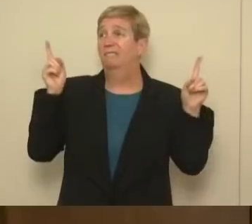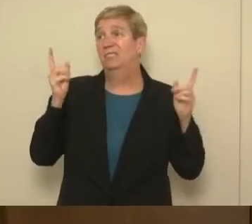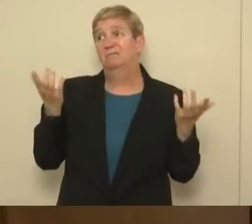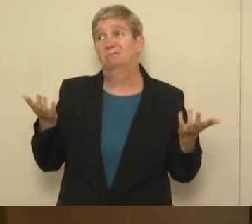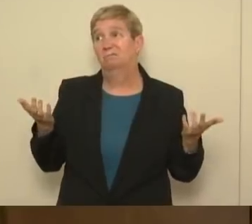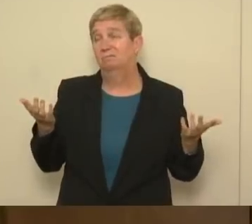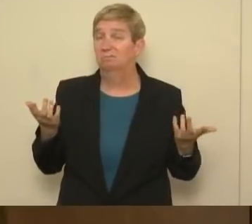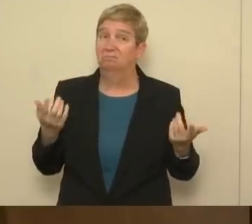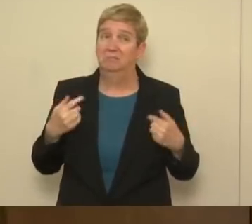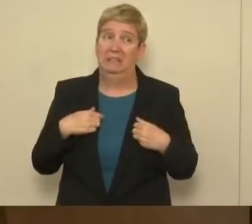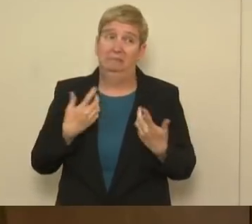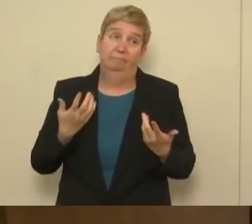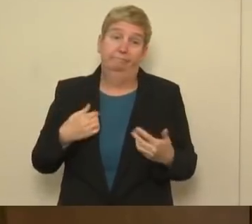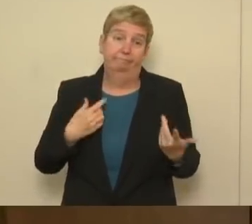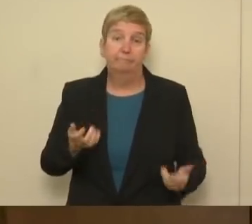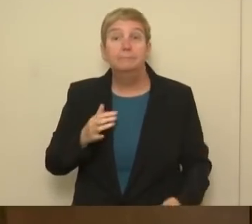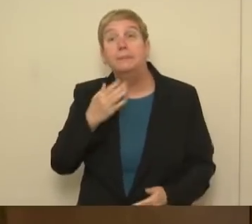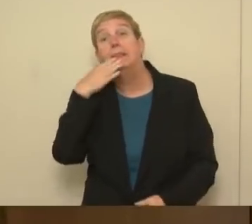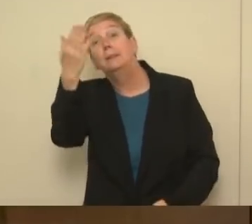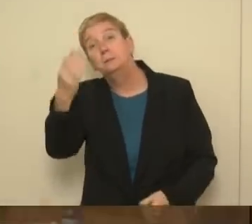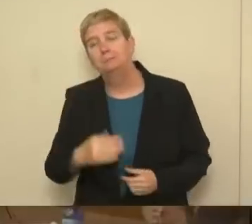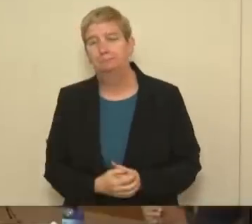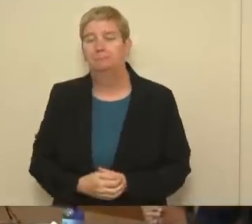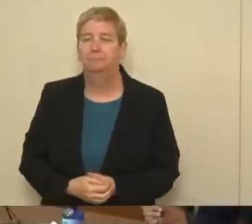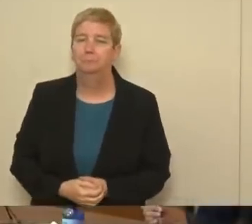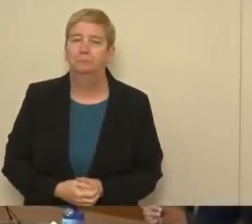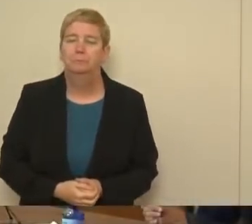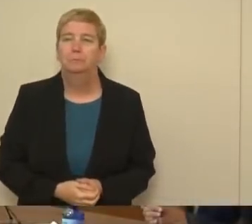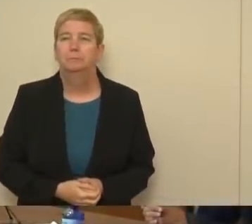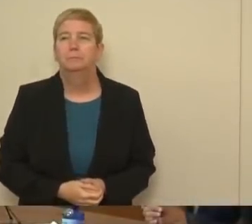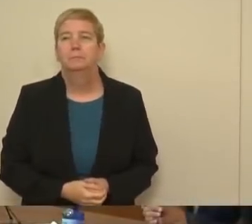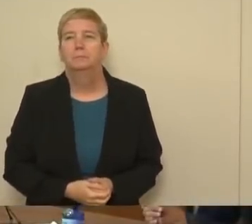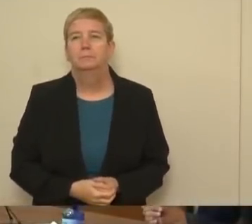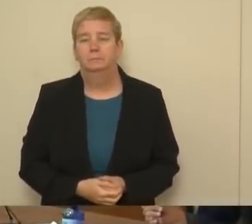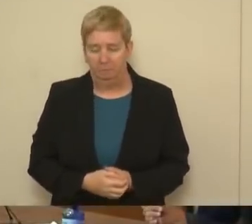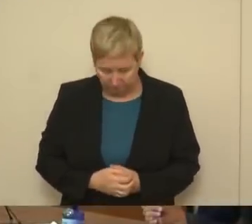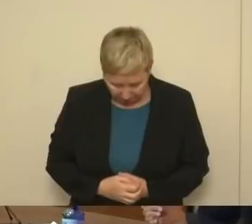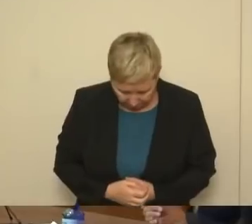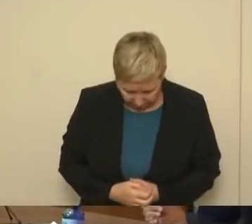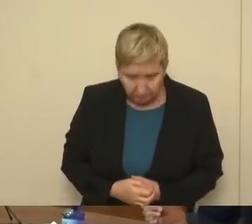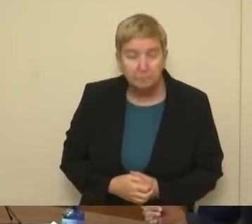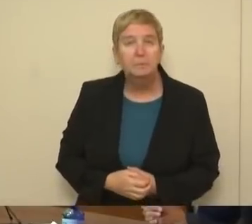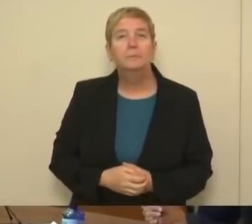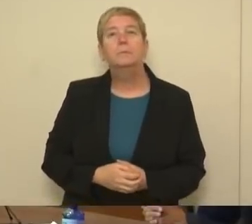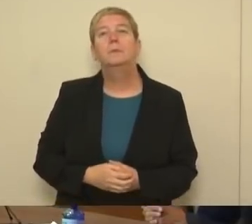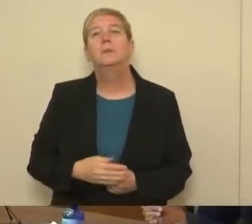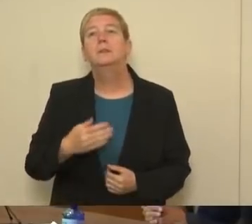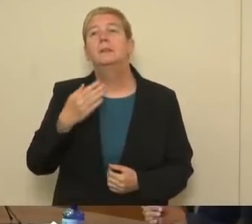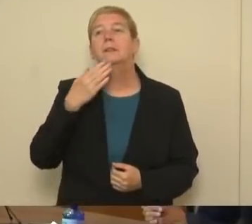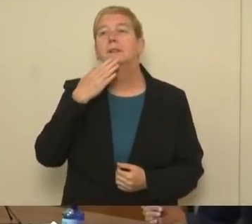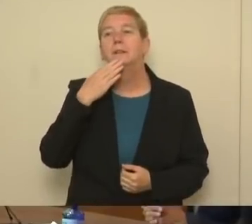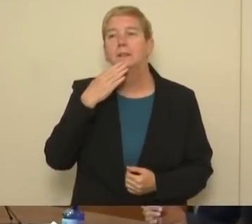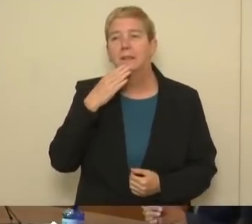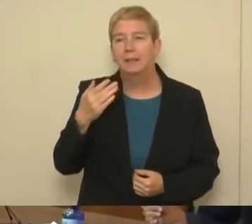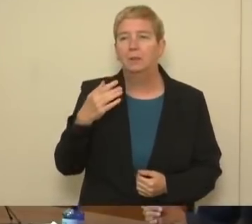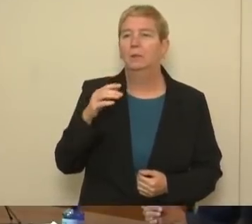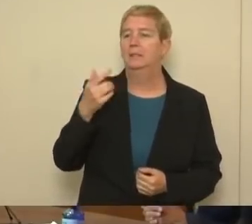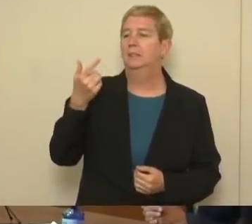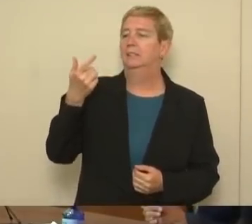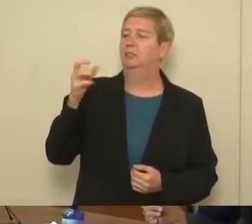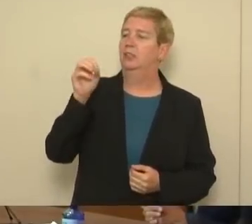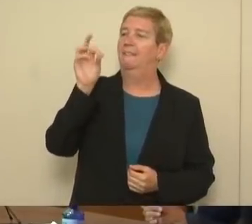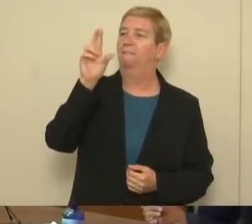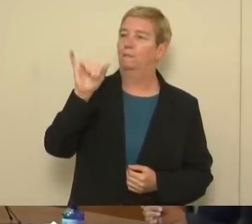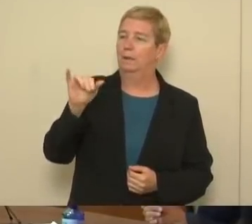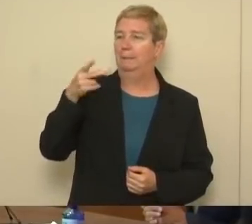So thank you for that. Thank you, Governor. Next we'll go to Jeffrey Plant with the Silver City